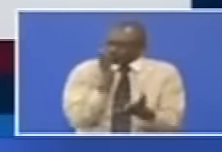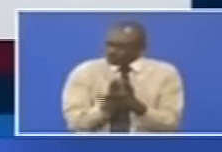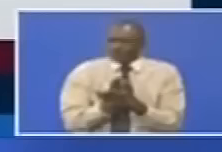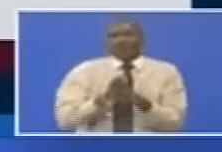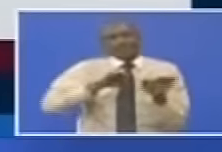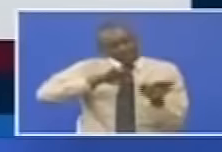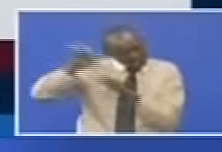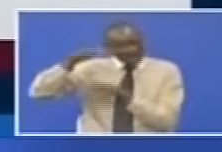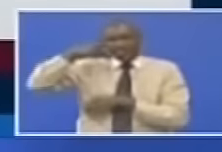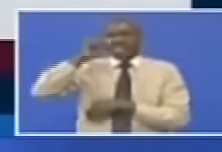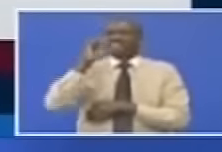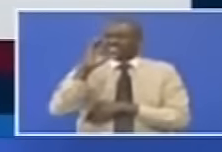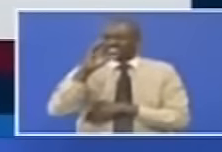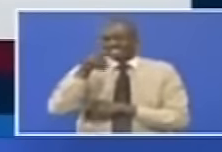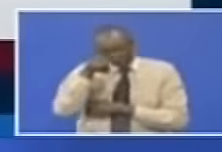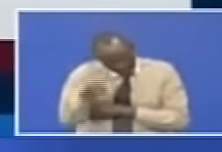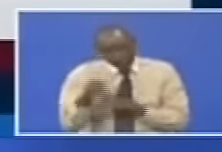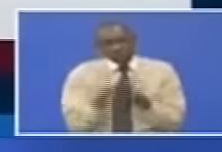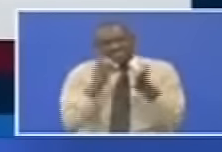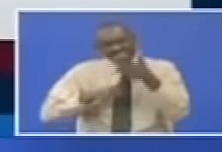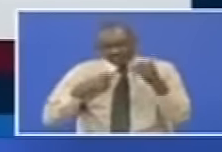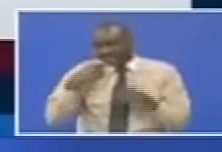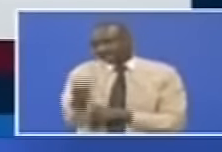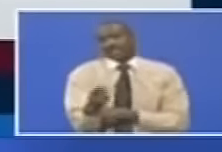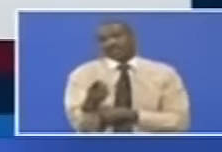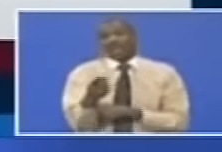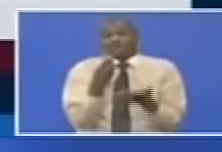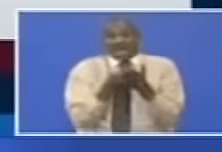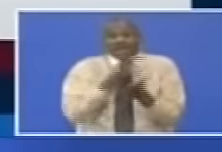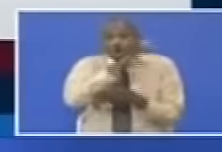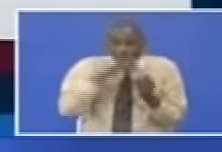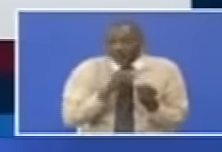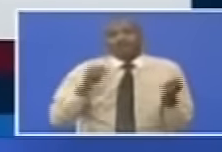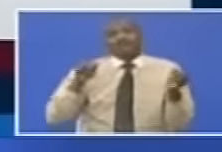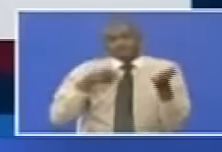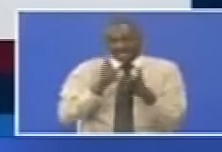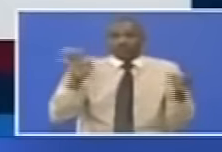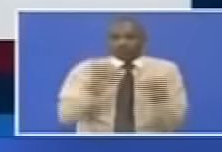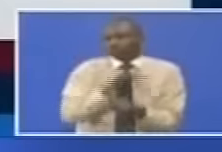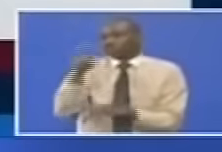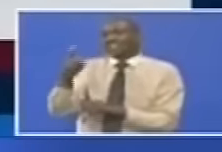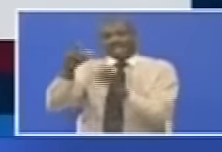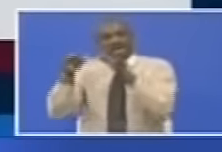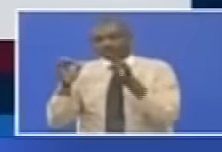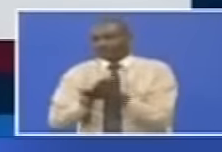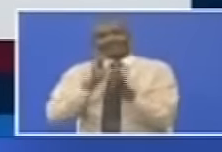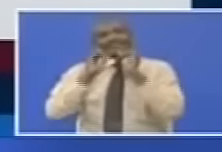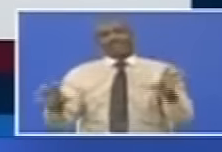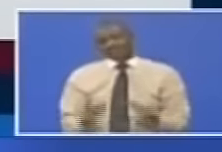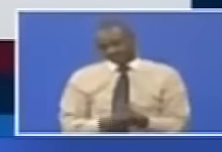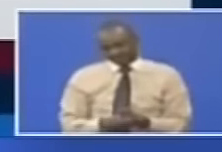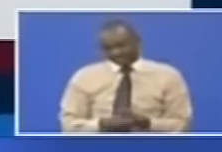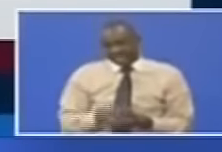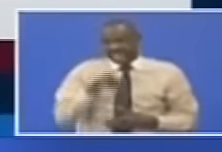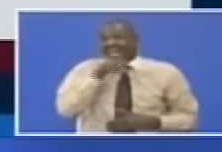Assembly's Public Accounts Committee and taxpayers that the Eurobond proceeds were paid in full to the consolidated fund.